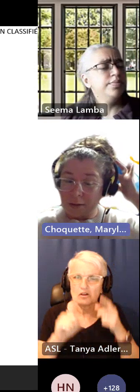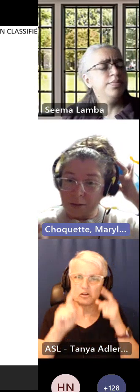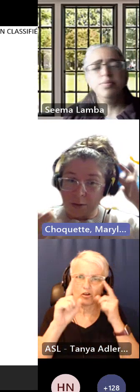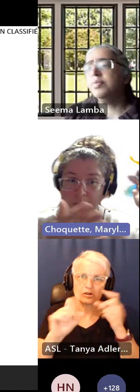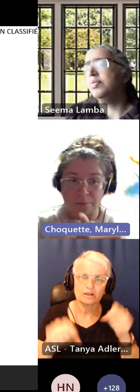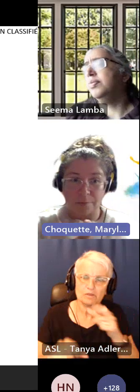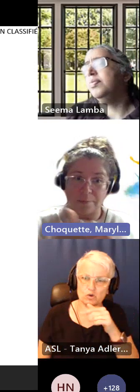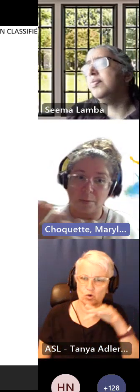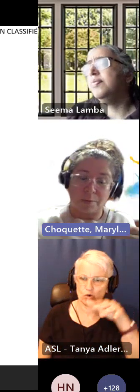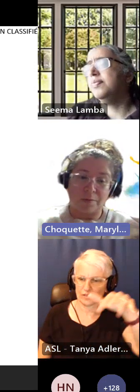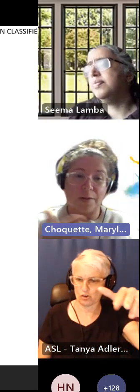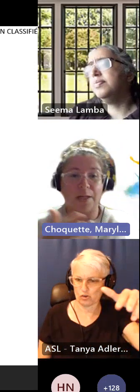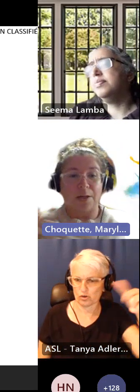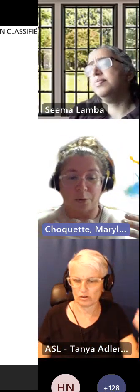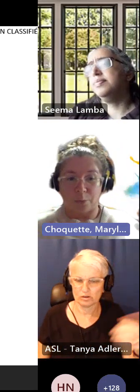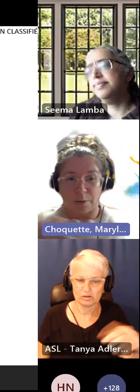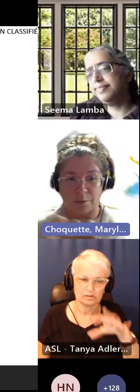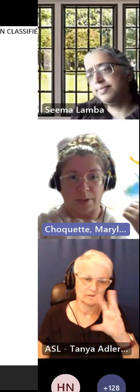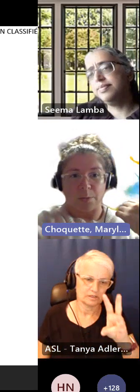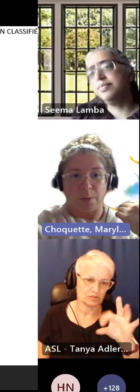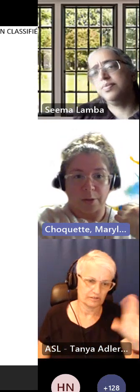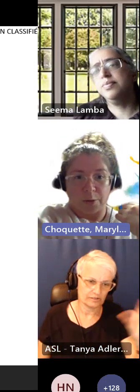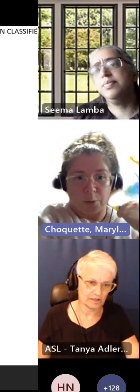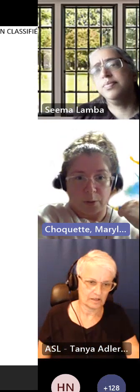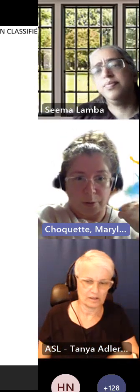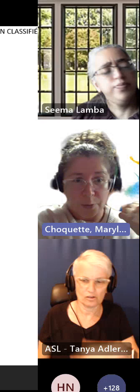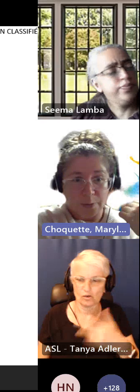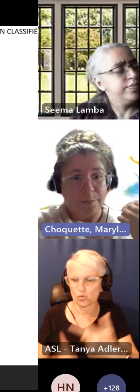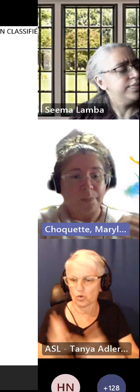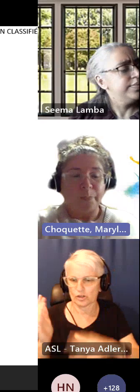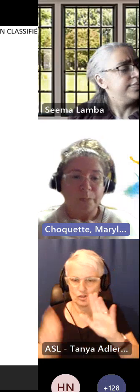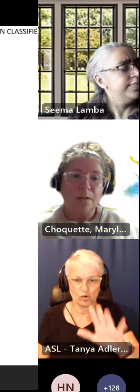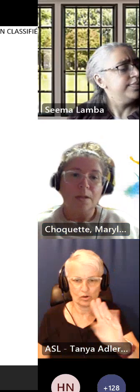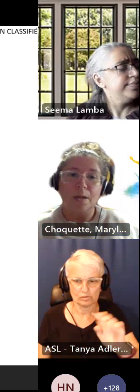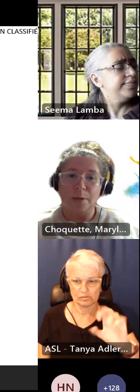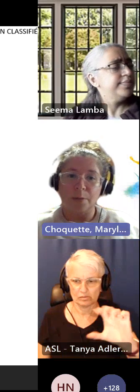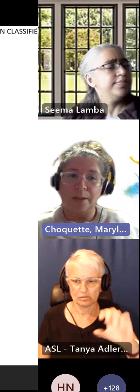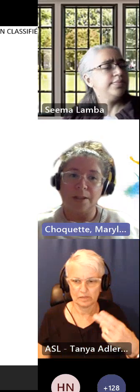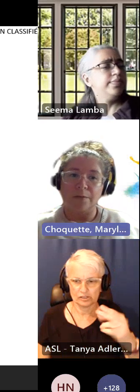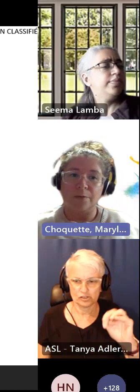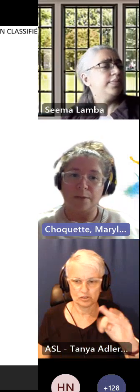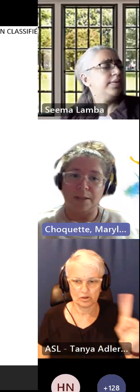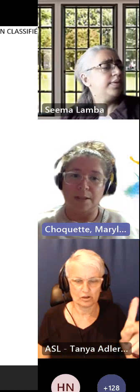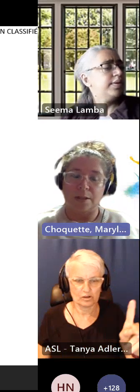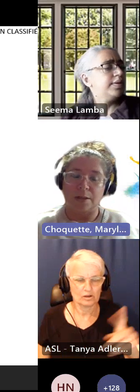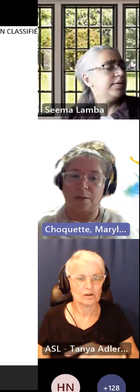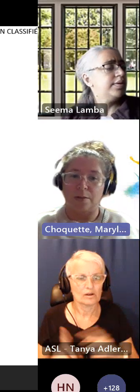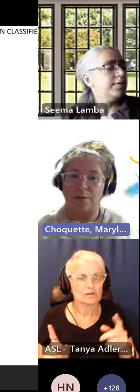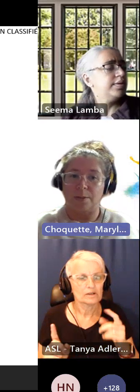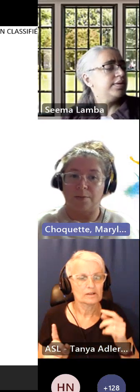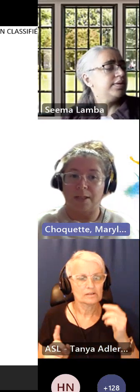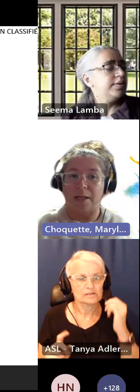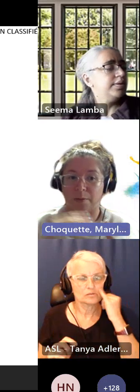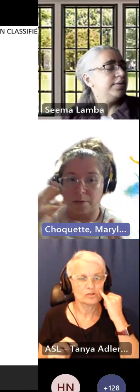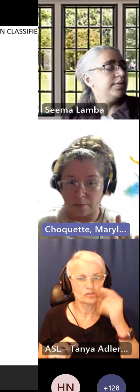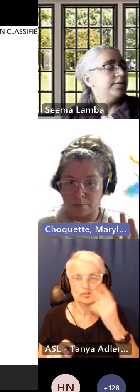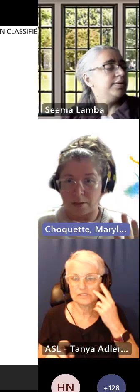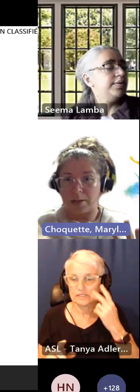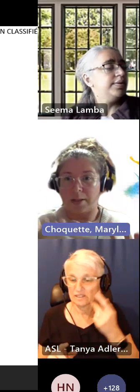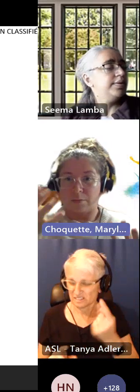who's out there in terms of WFA or whatever benchmark you want to use. But really, if you see